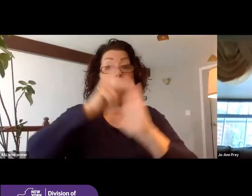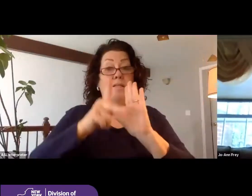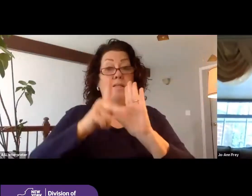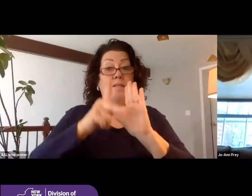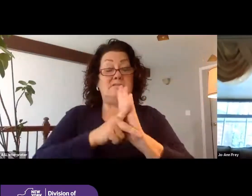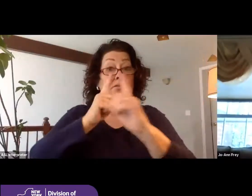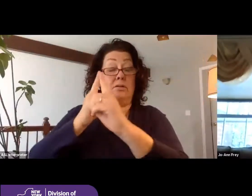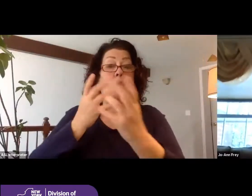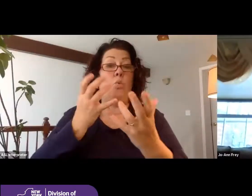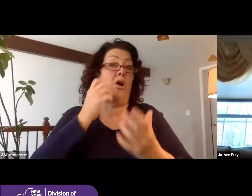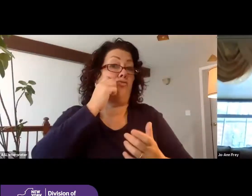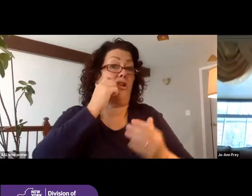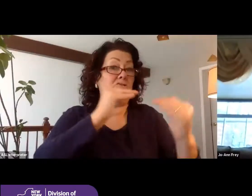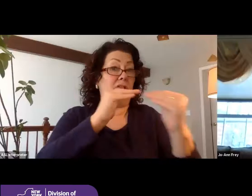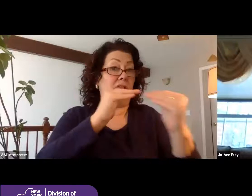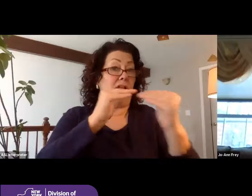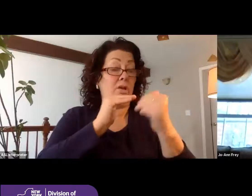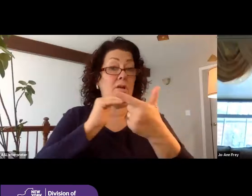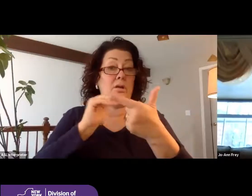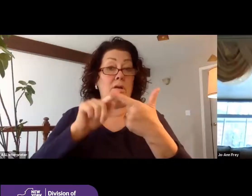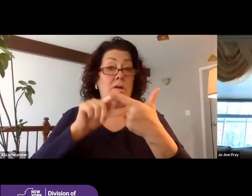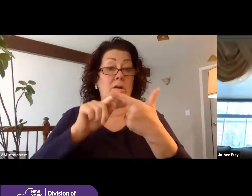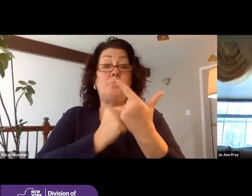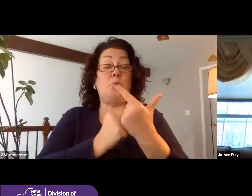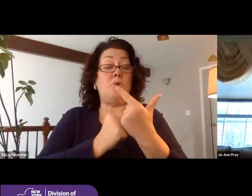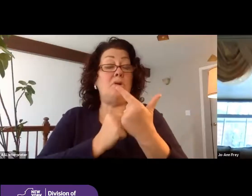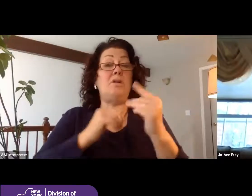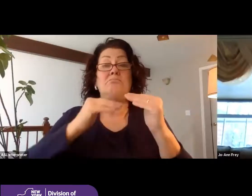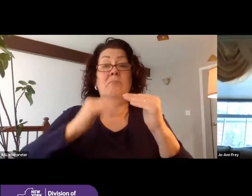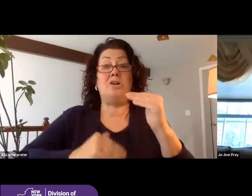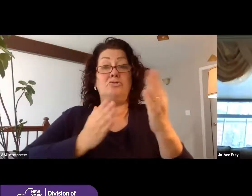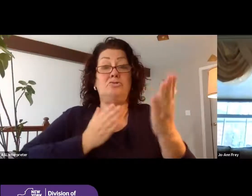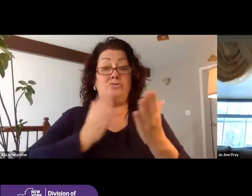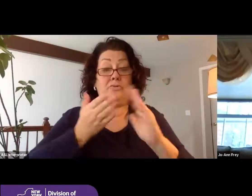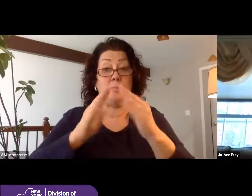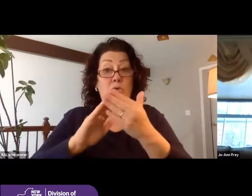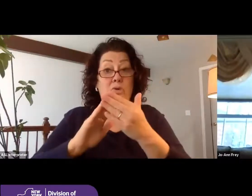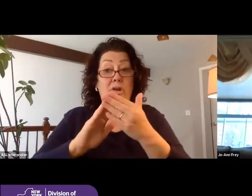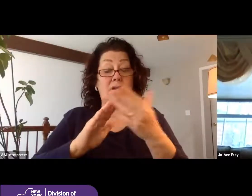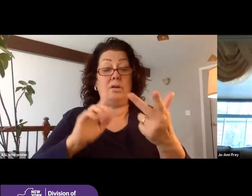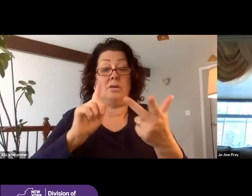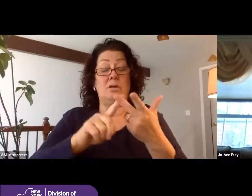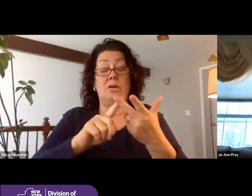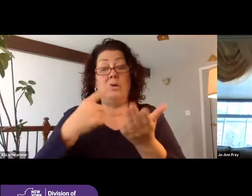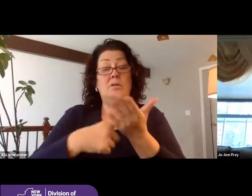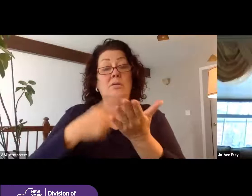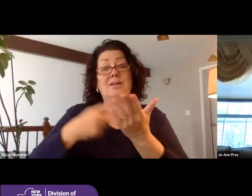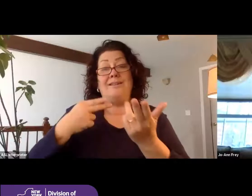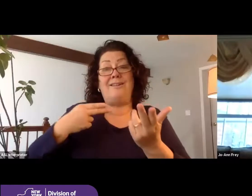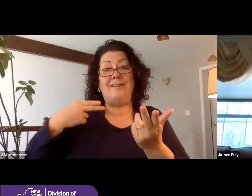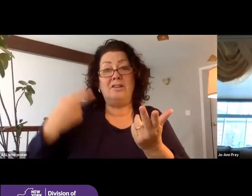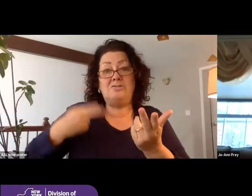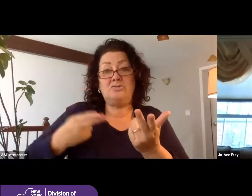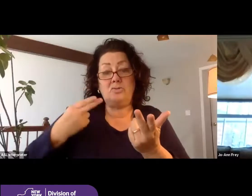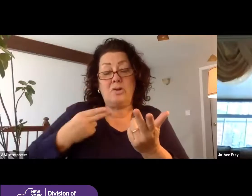achieving racial equity, supporting underserved communities and populations, addressing the history of discriminatory